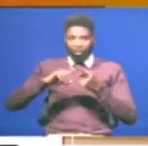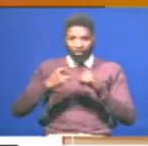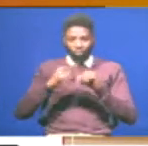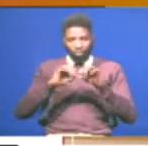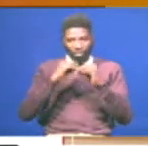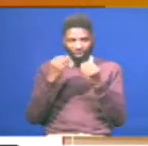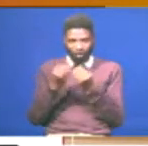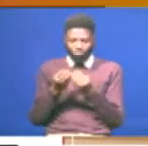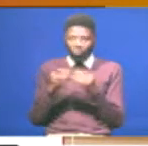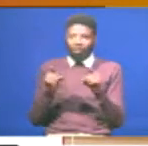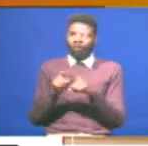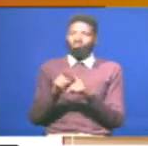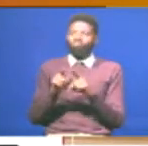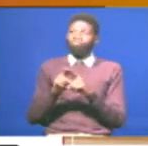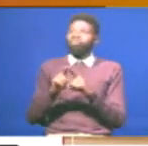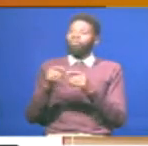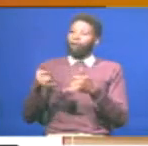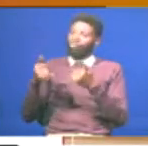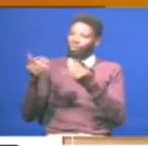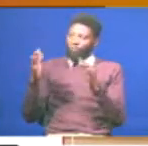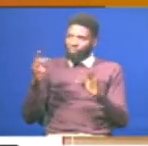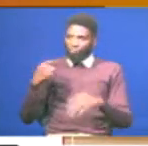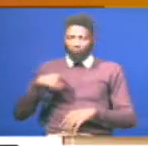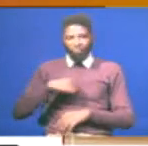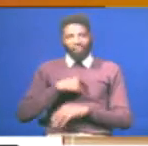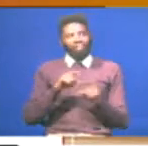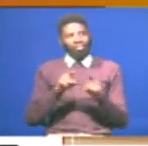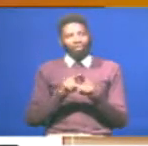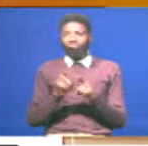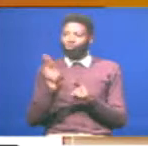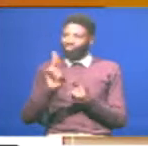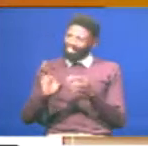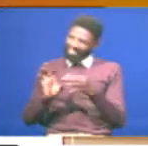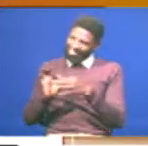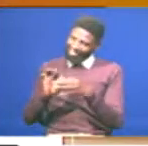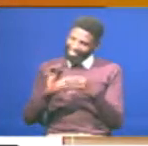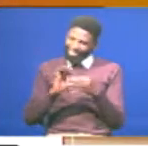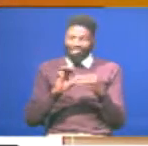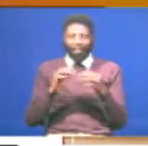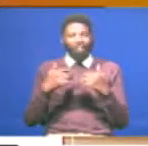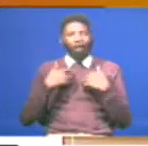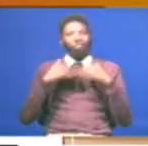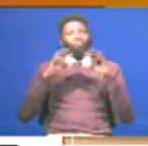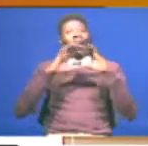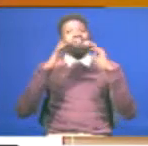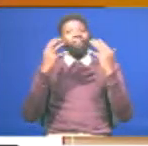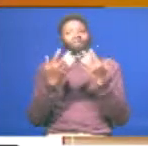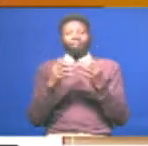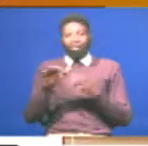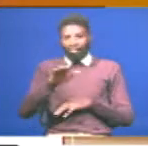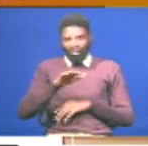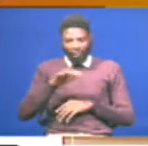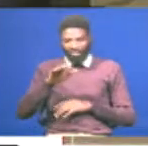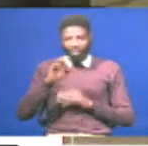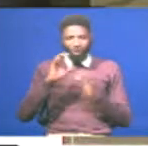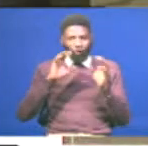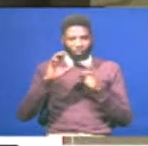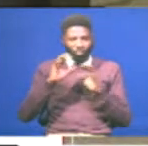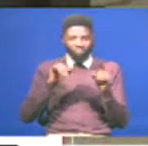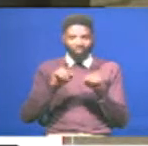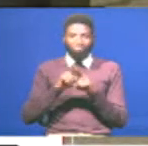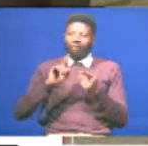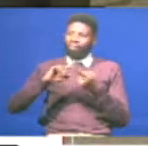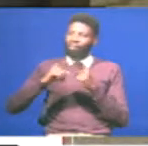So again, we used quite a bit of the connection we have globally in the telecom and the standard sector to secure that. You